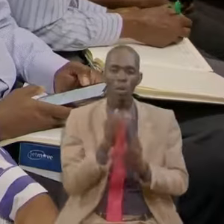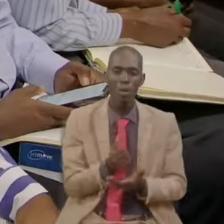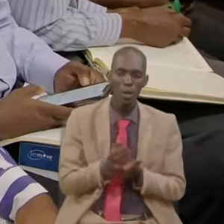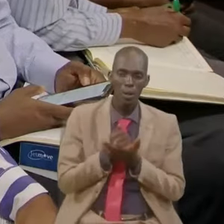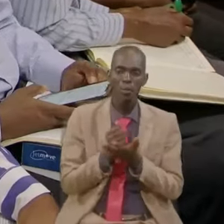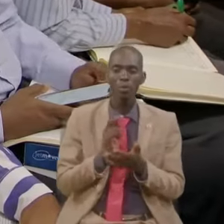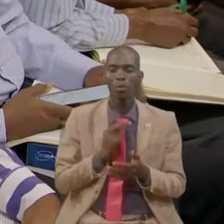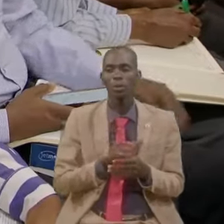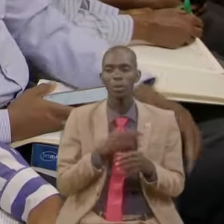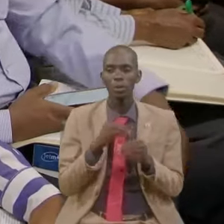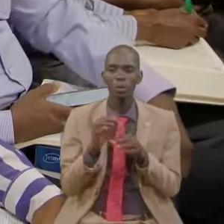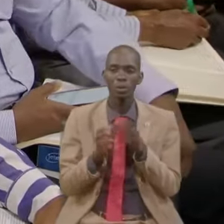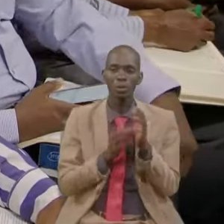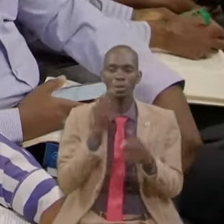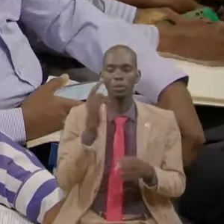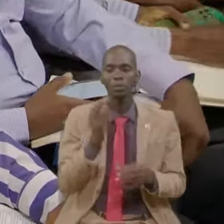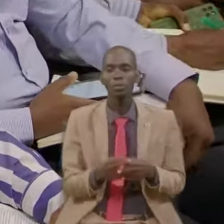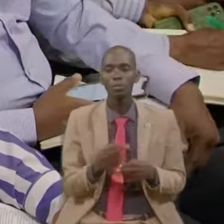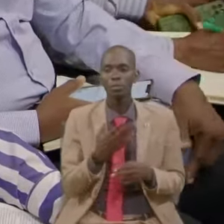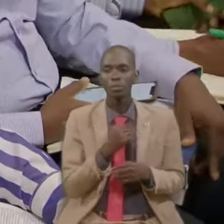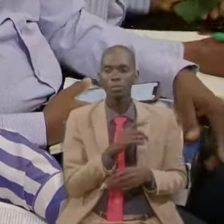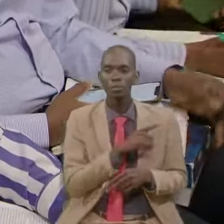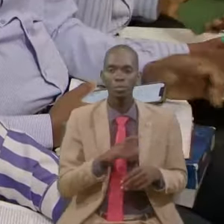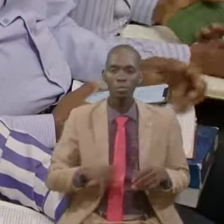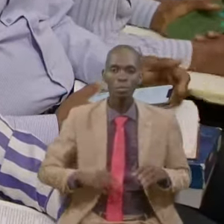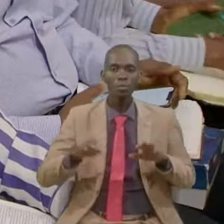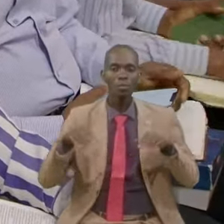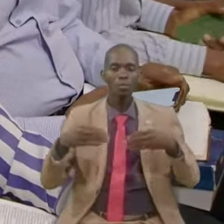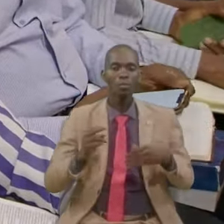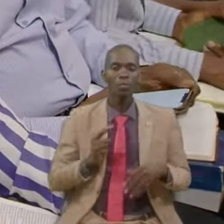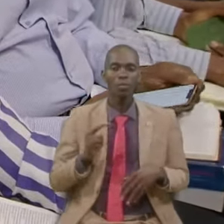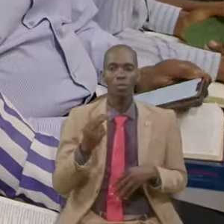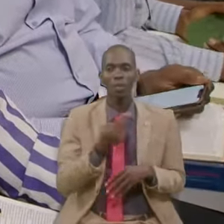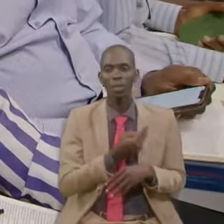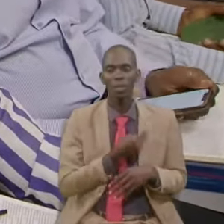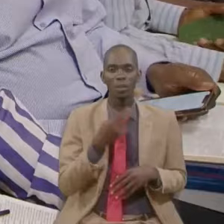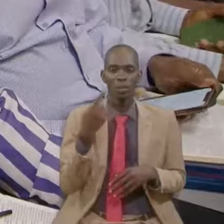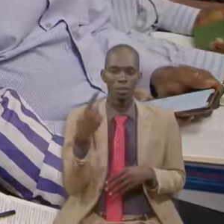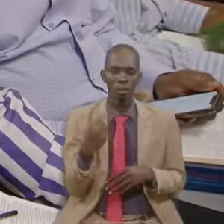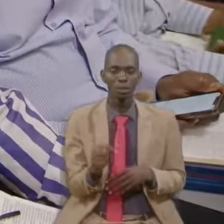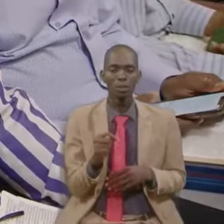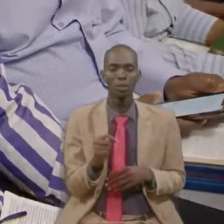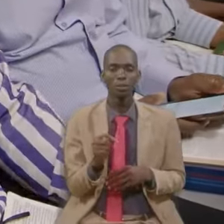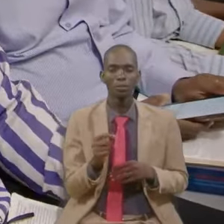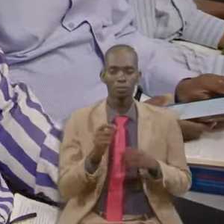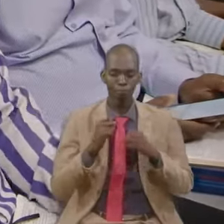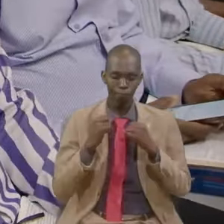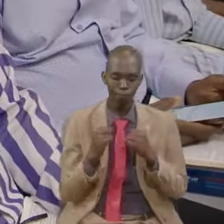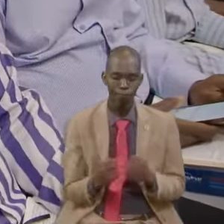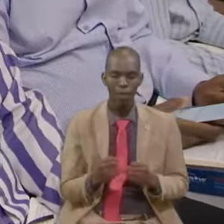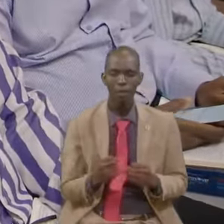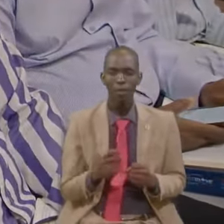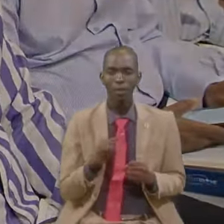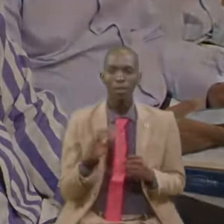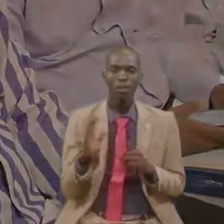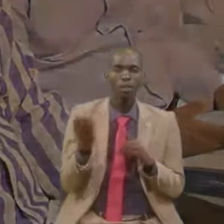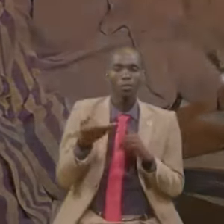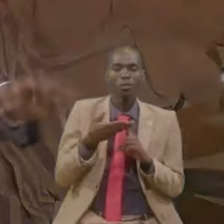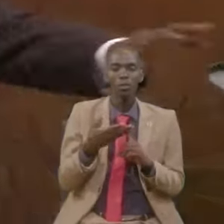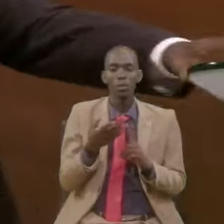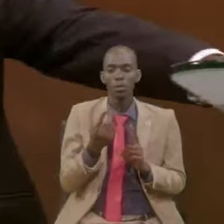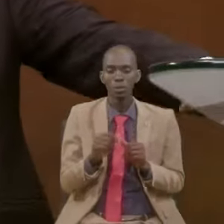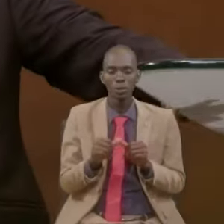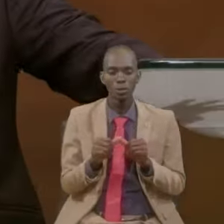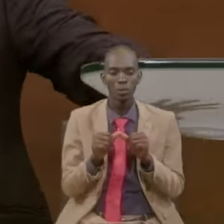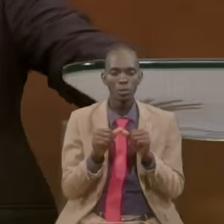Amen. And the Lord grant us the firmness, the conviction, the consistency